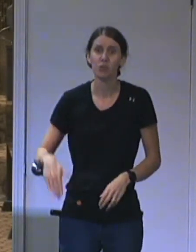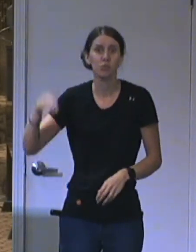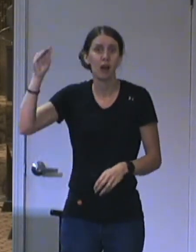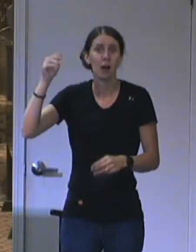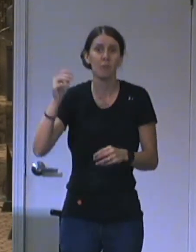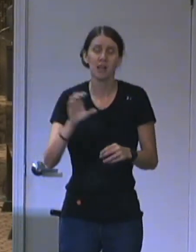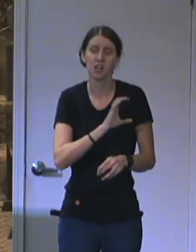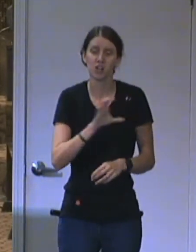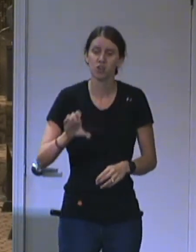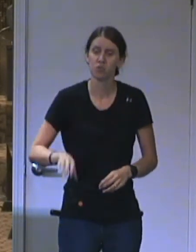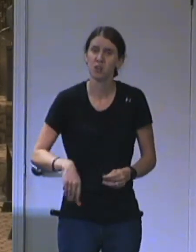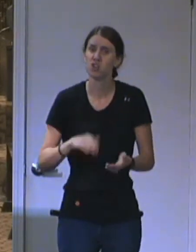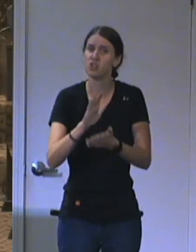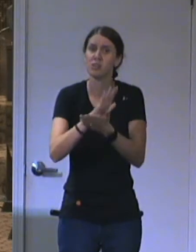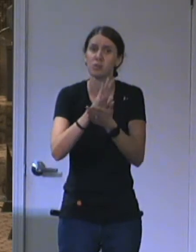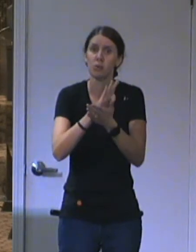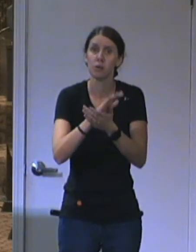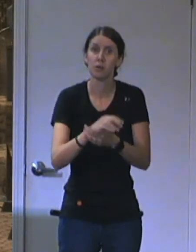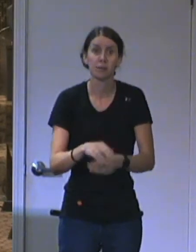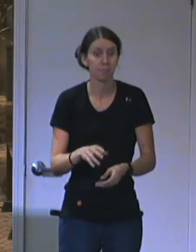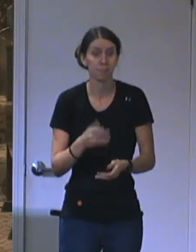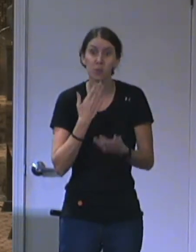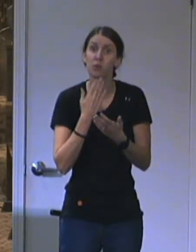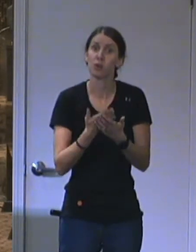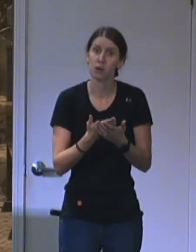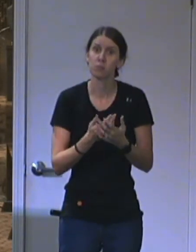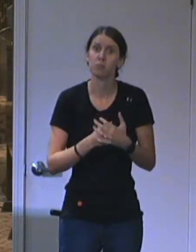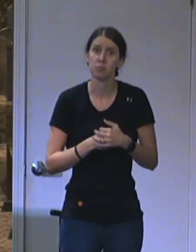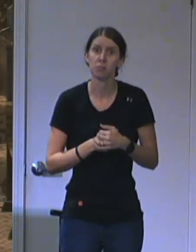school. Okay.